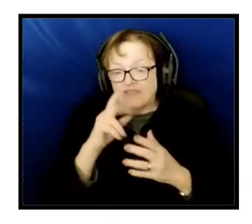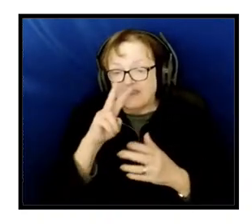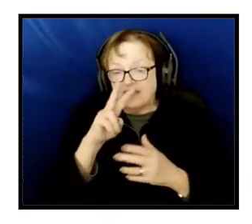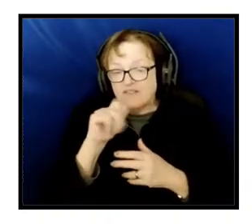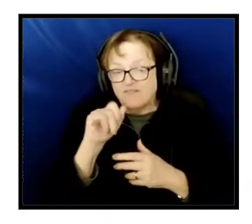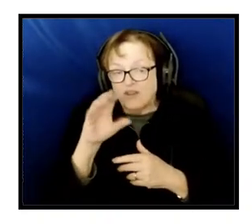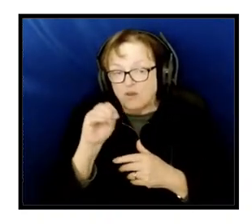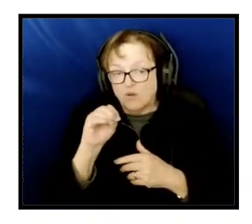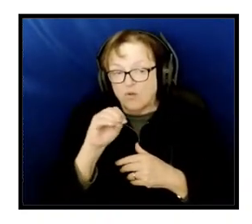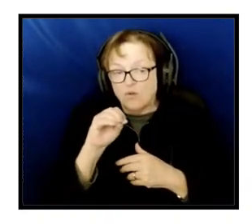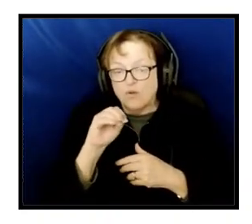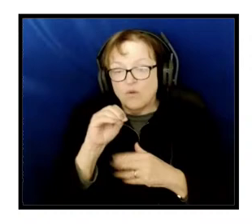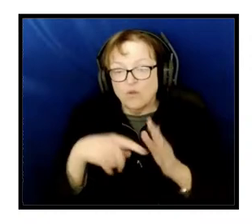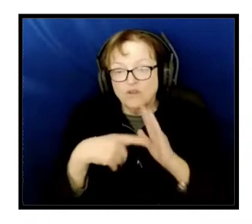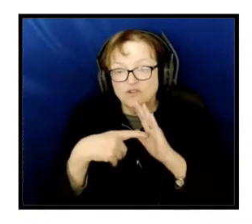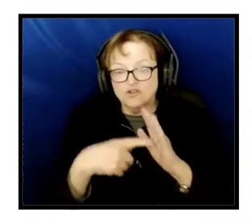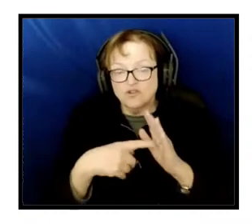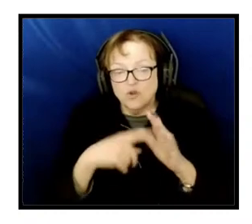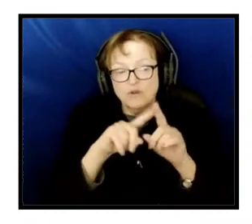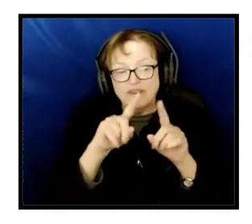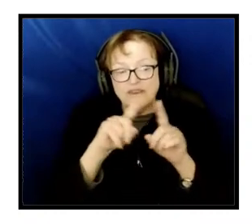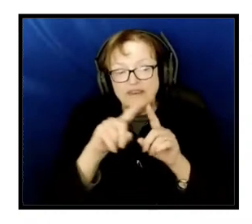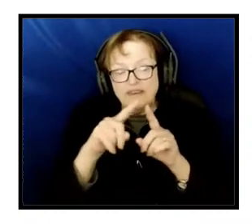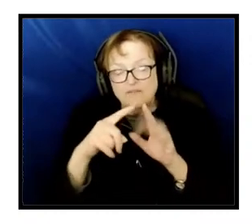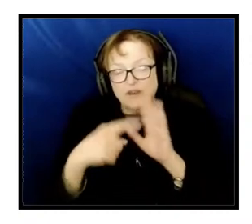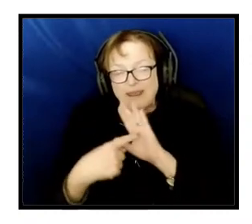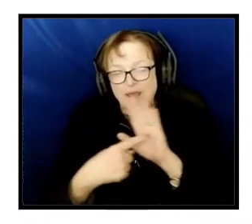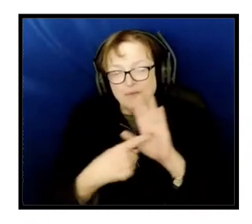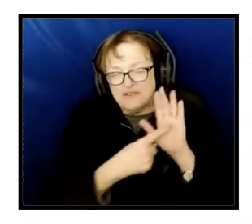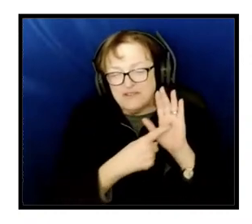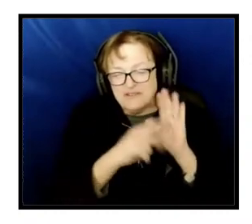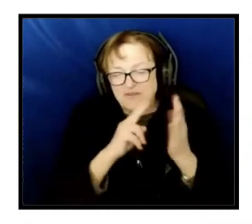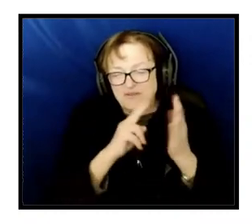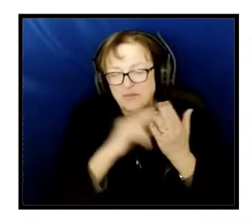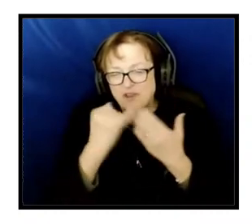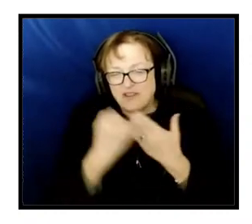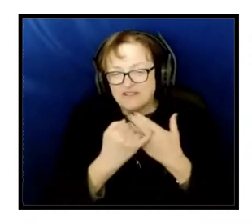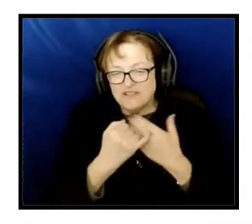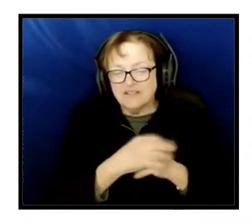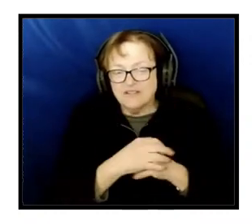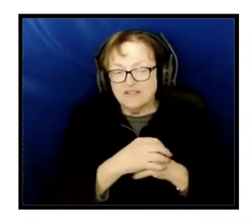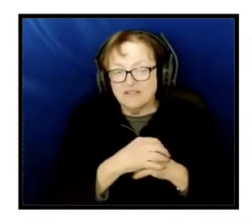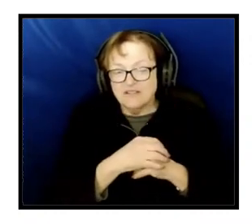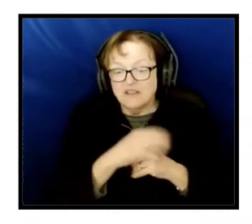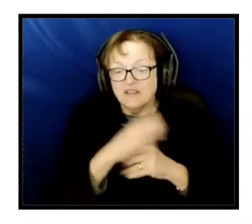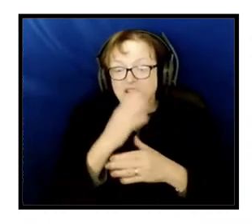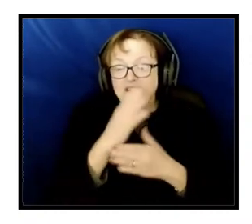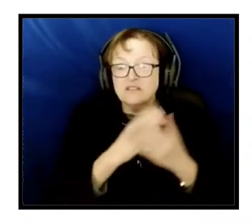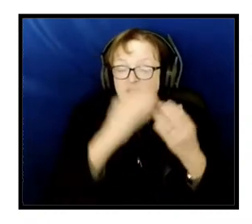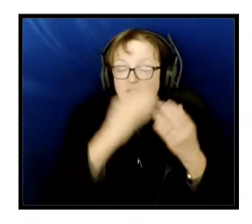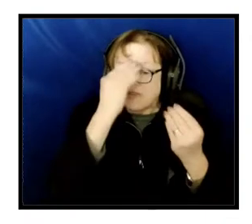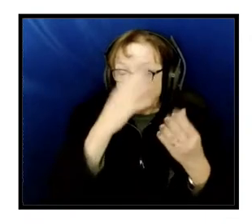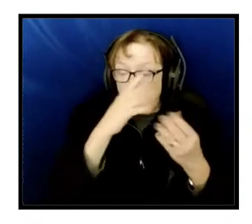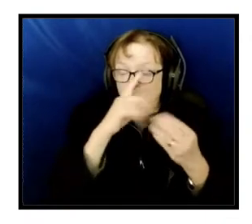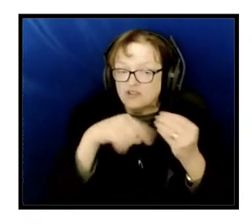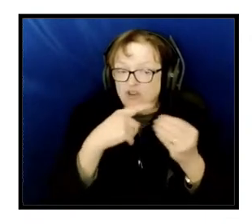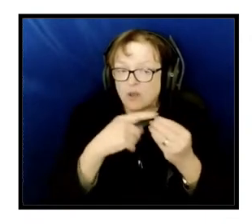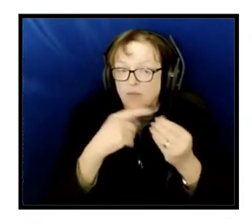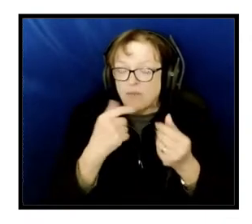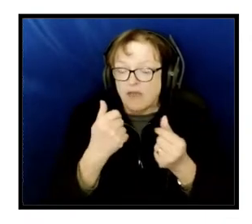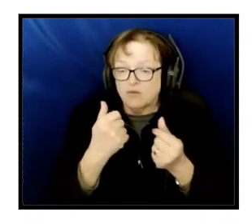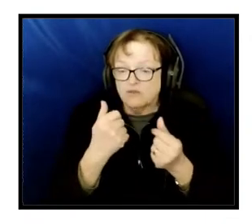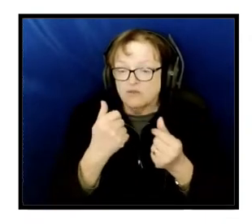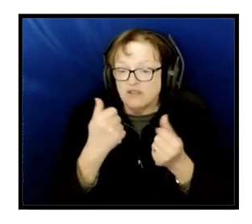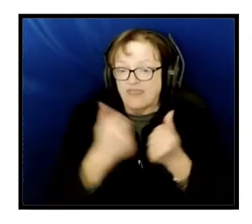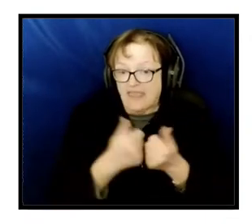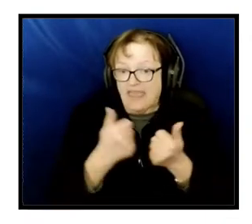that will showcase images of the events of the project, some information about the game and the games